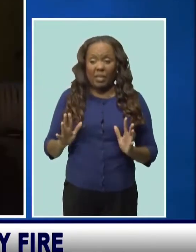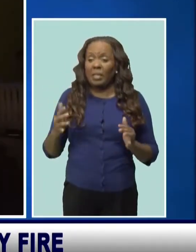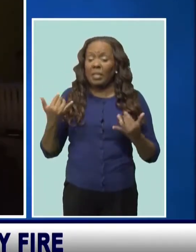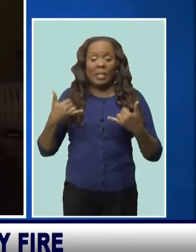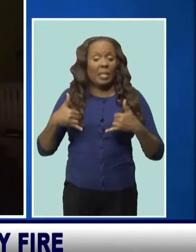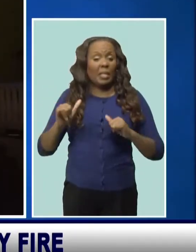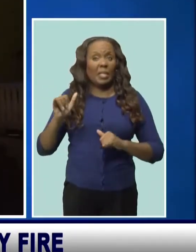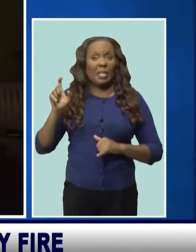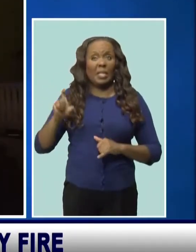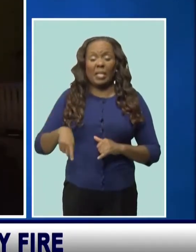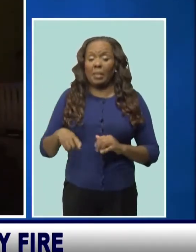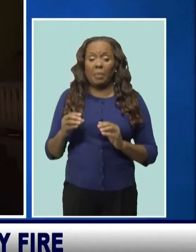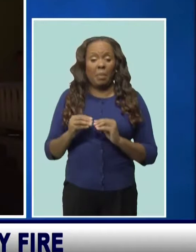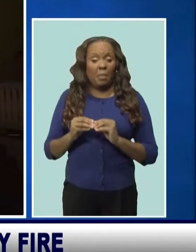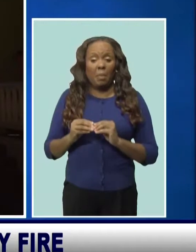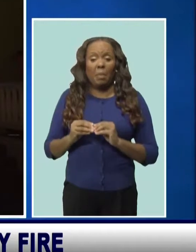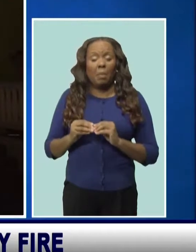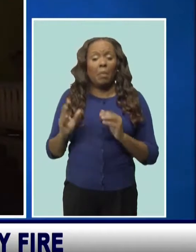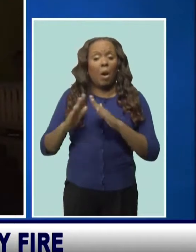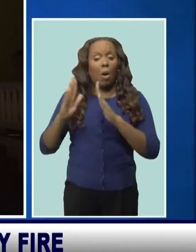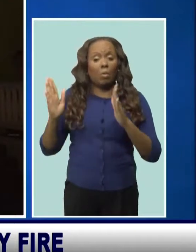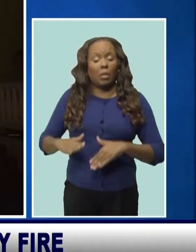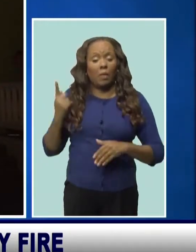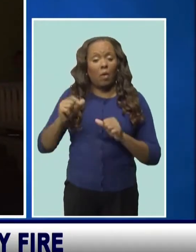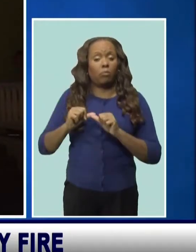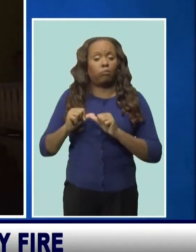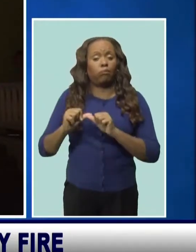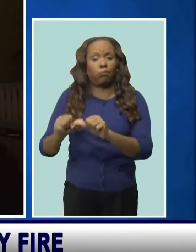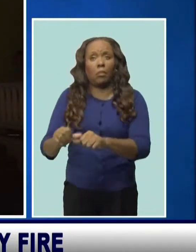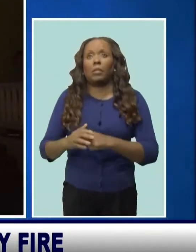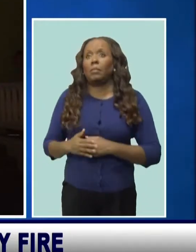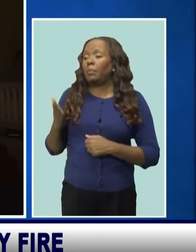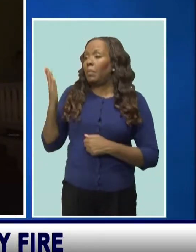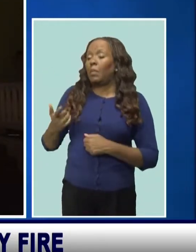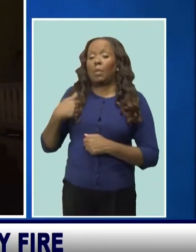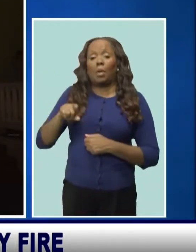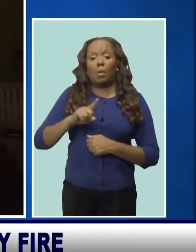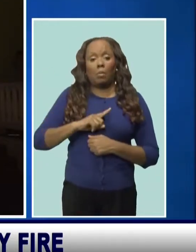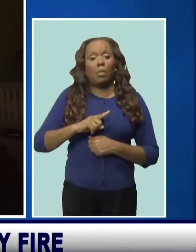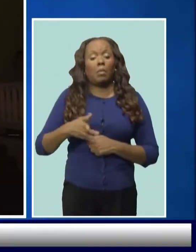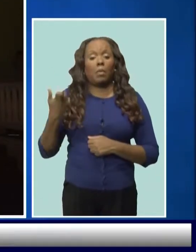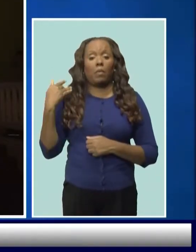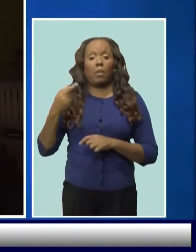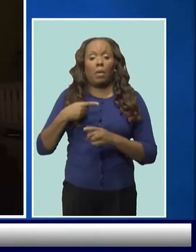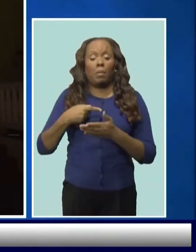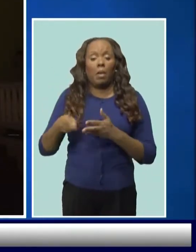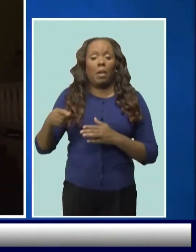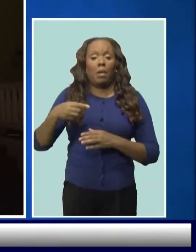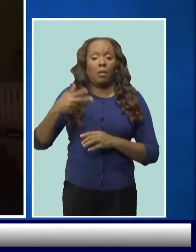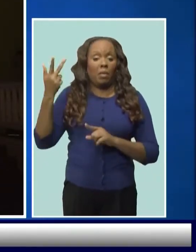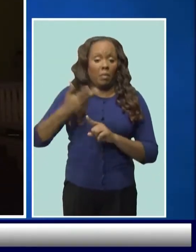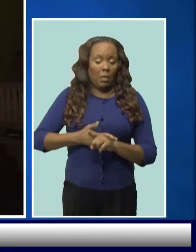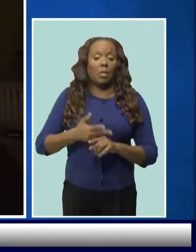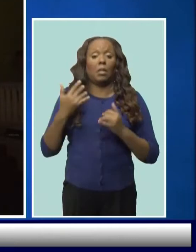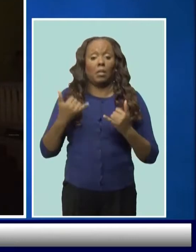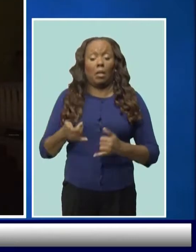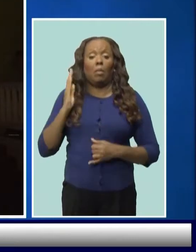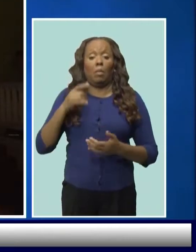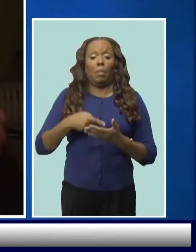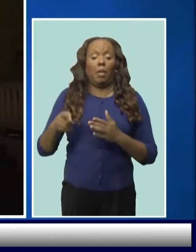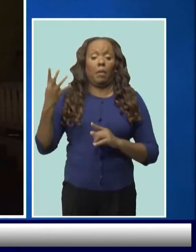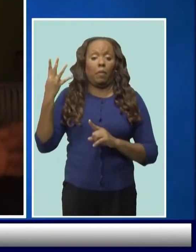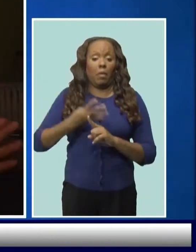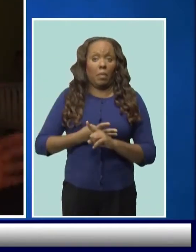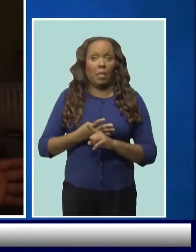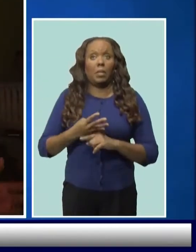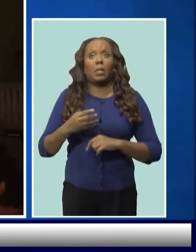We were paying 3 months rent up front. We're prepared to pay 4 months rent up front and to commit to paying the rents on time. But the reality